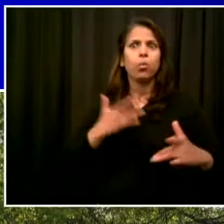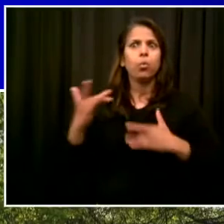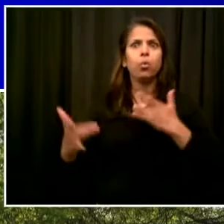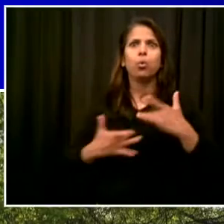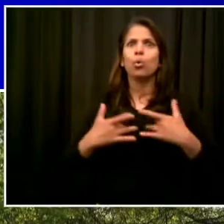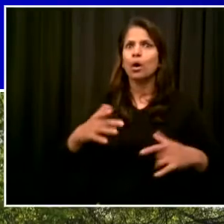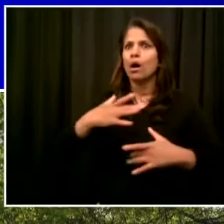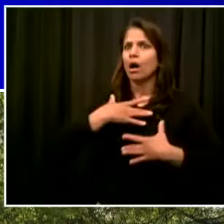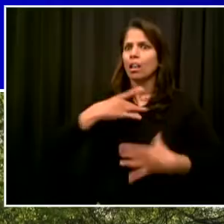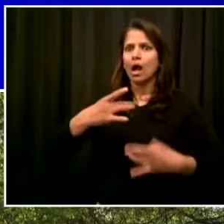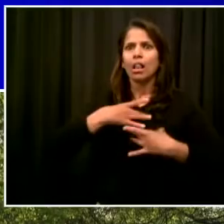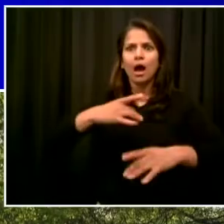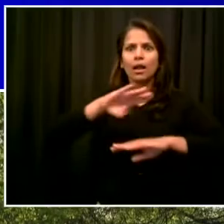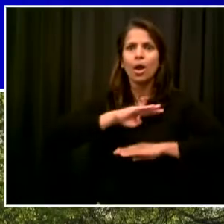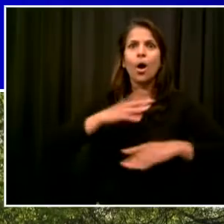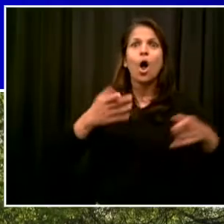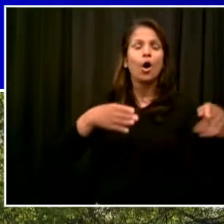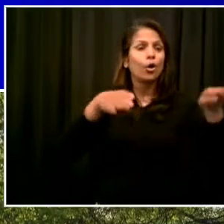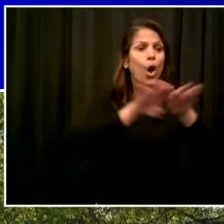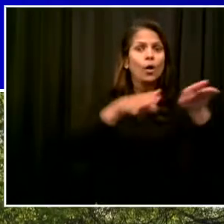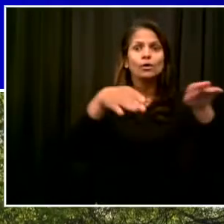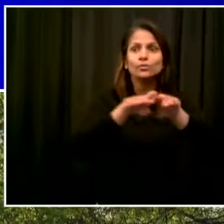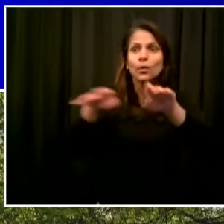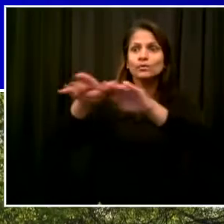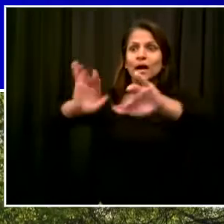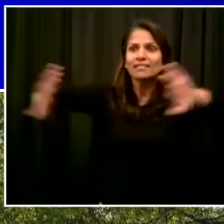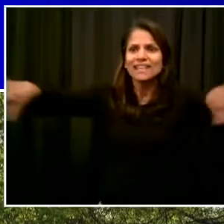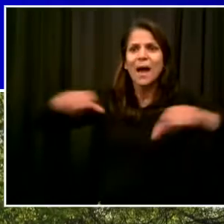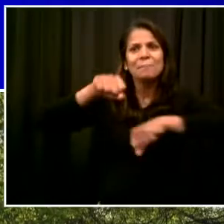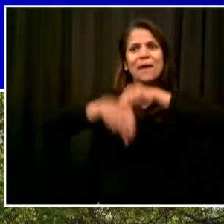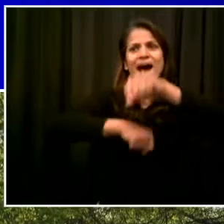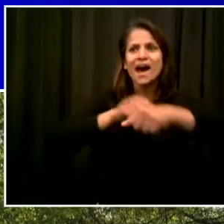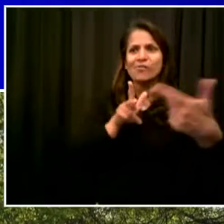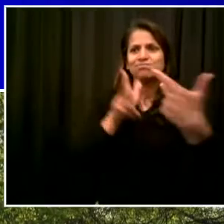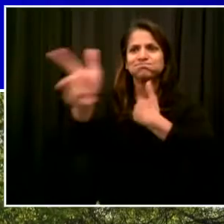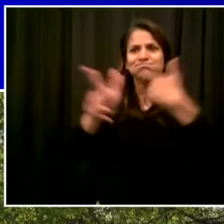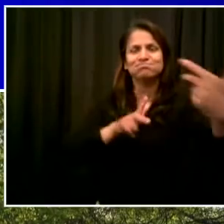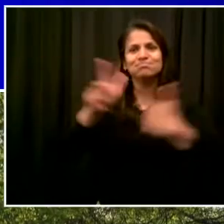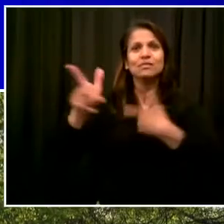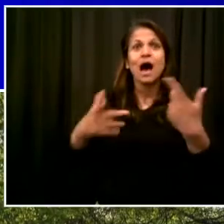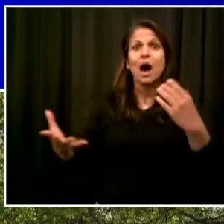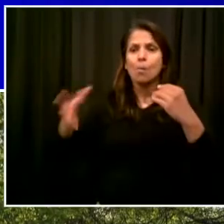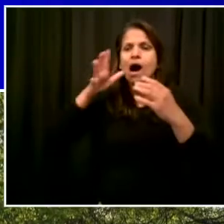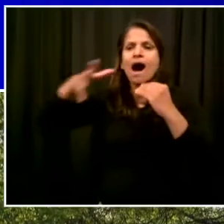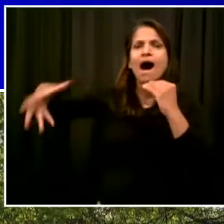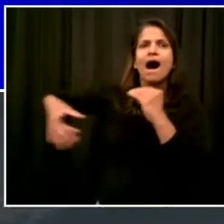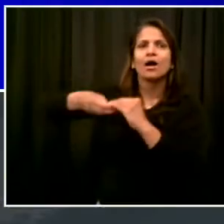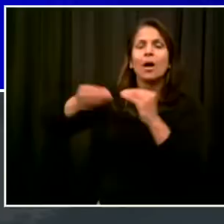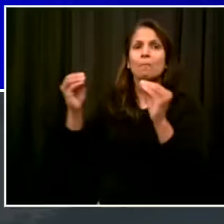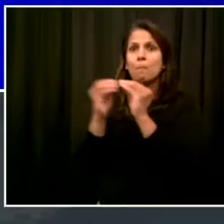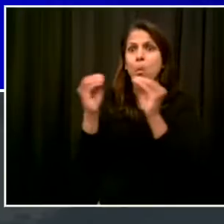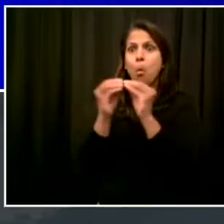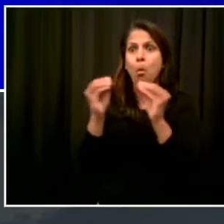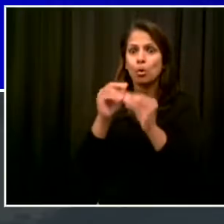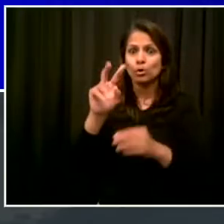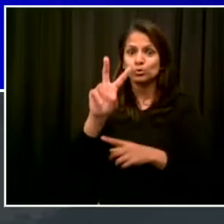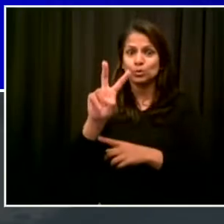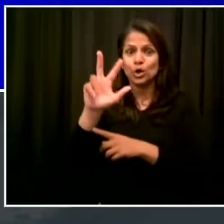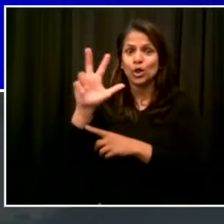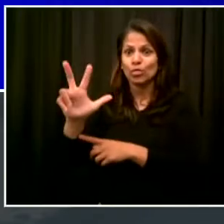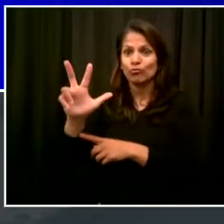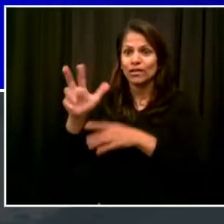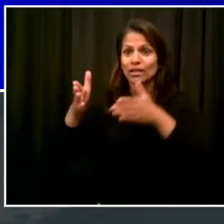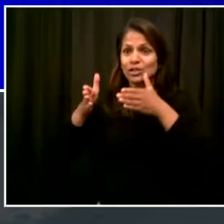open streets. We're going to add today 23 new miles of open streets, all 5 boroughs and all types, working